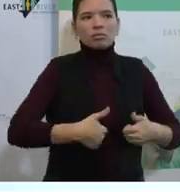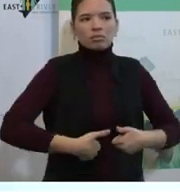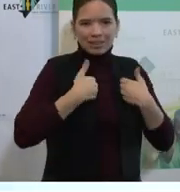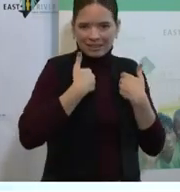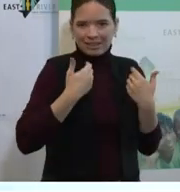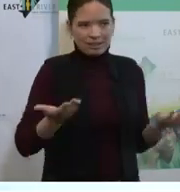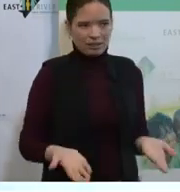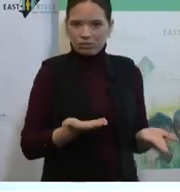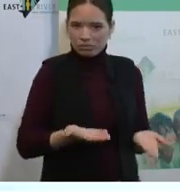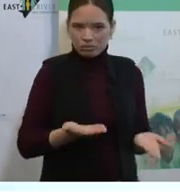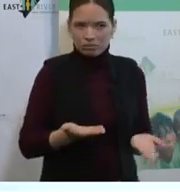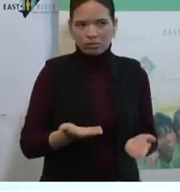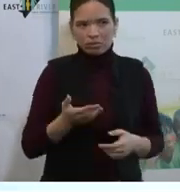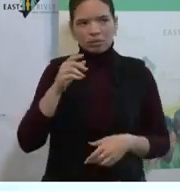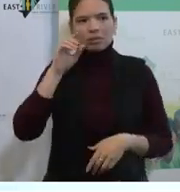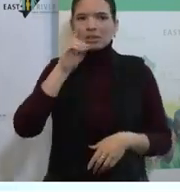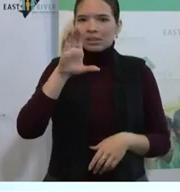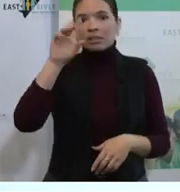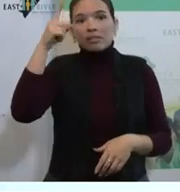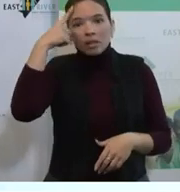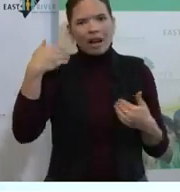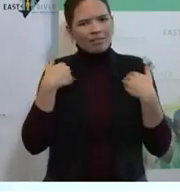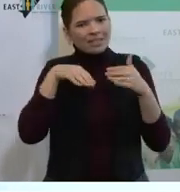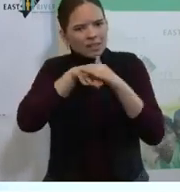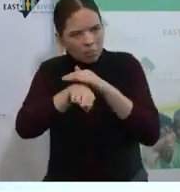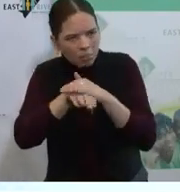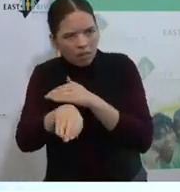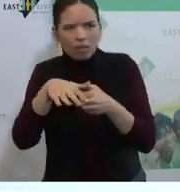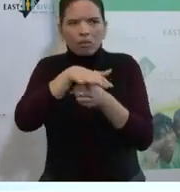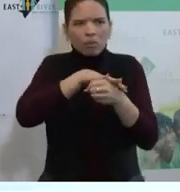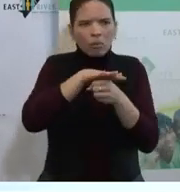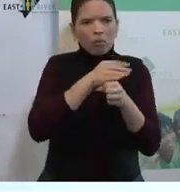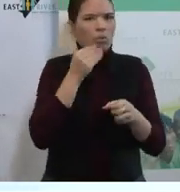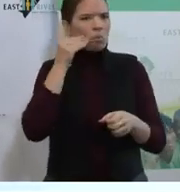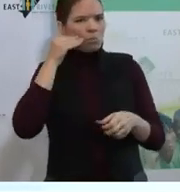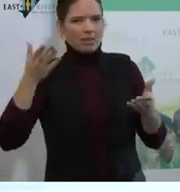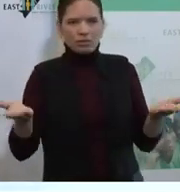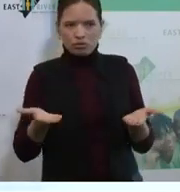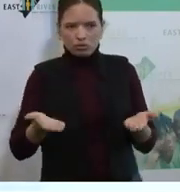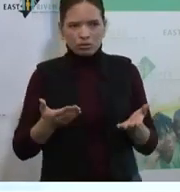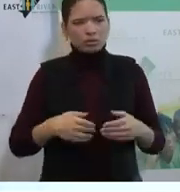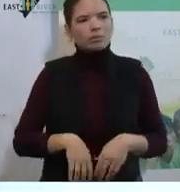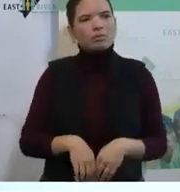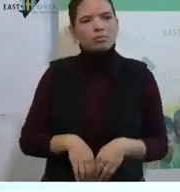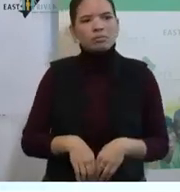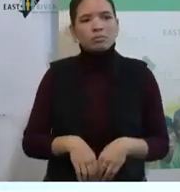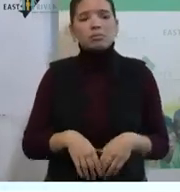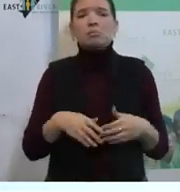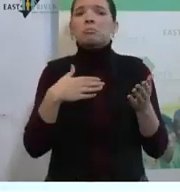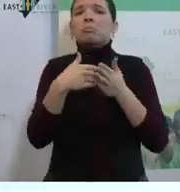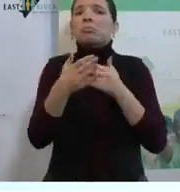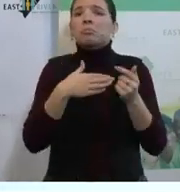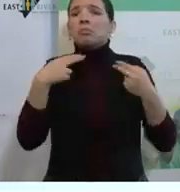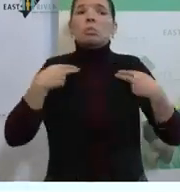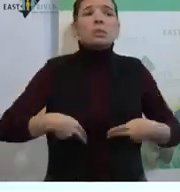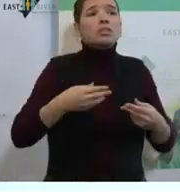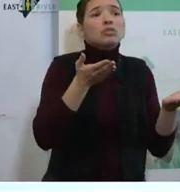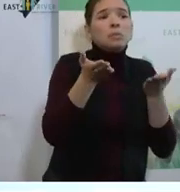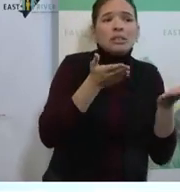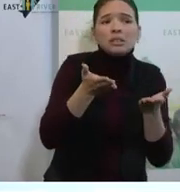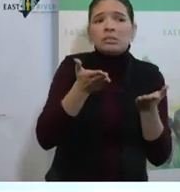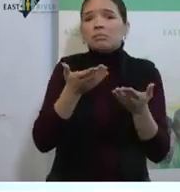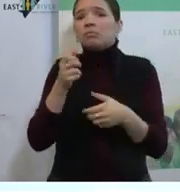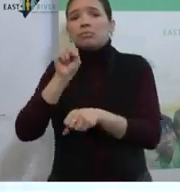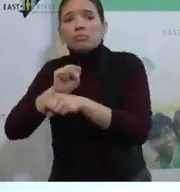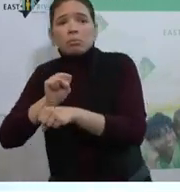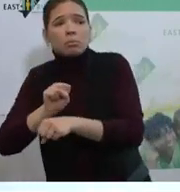own neighborhoods, whether it's human services supports, job supports, or tax